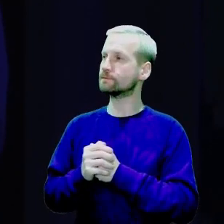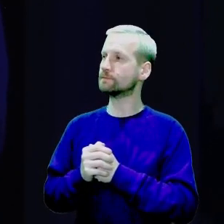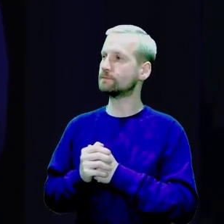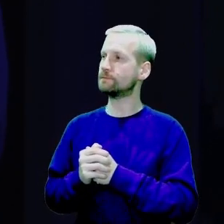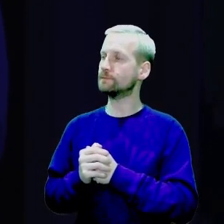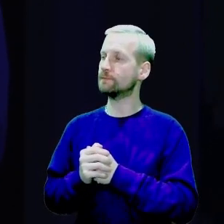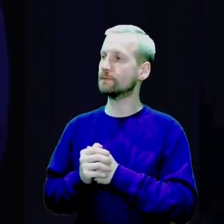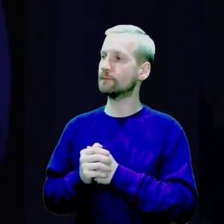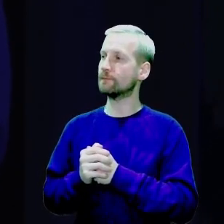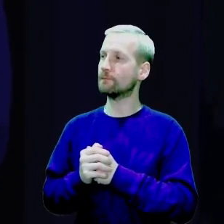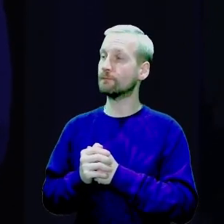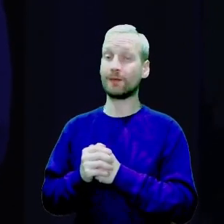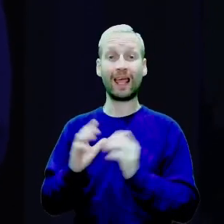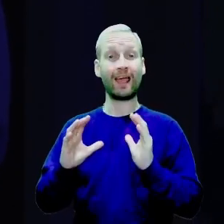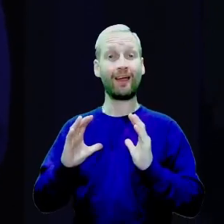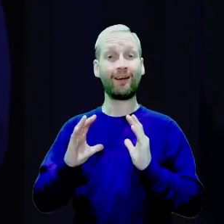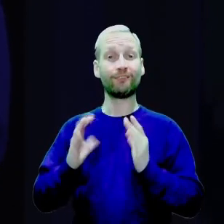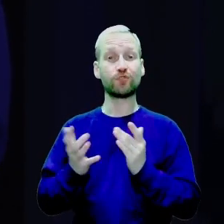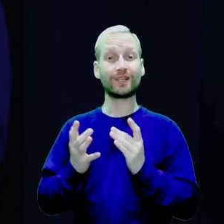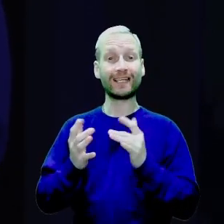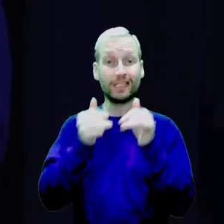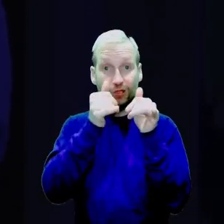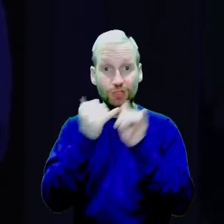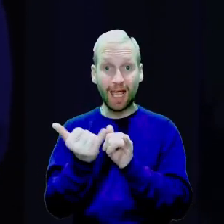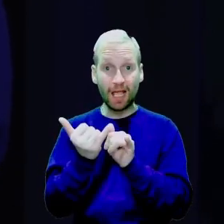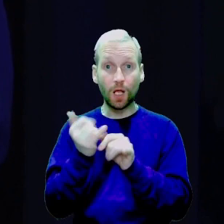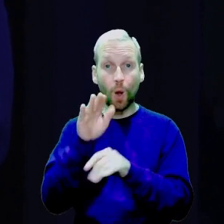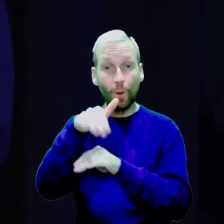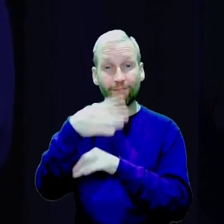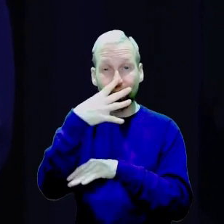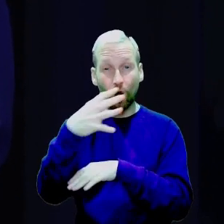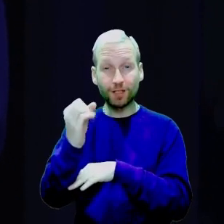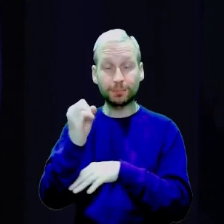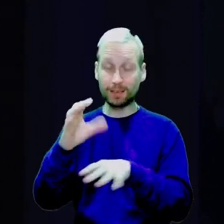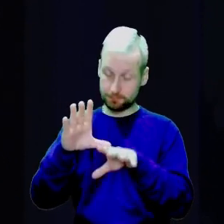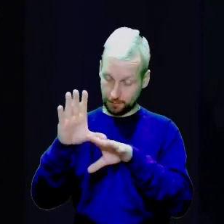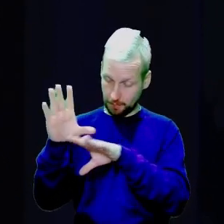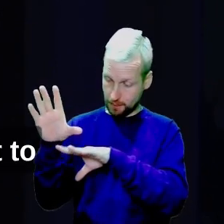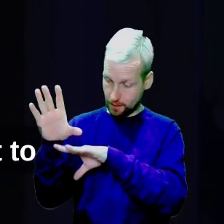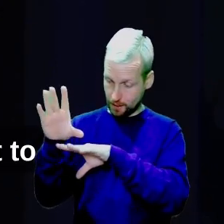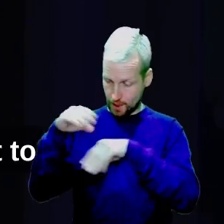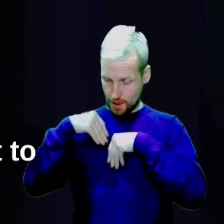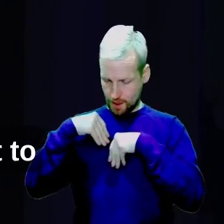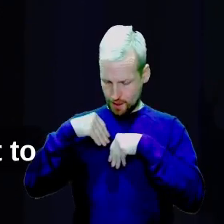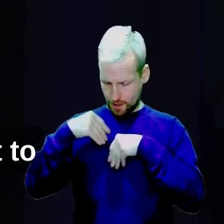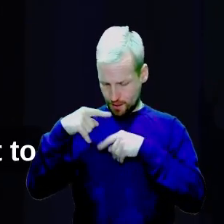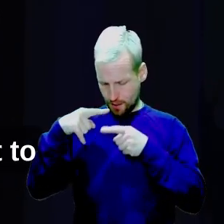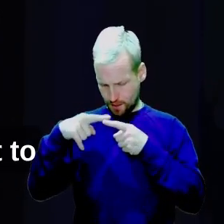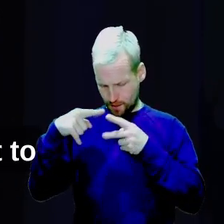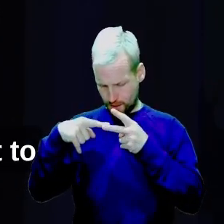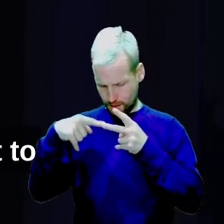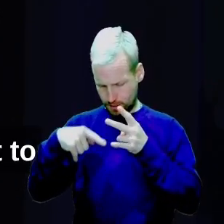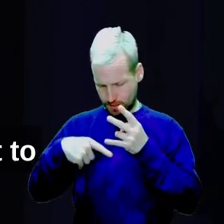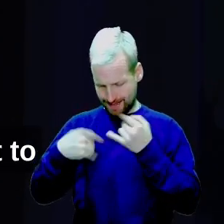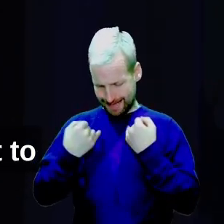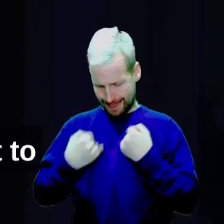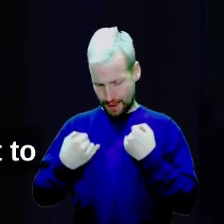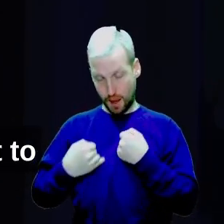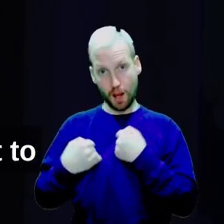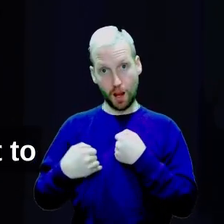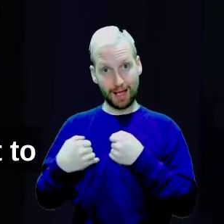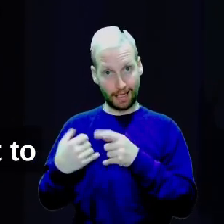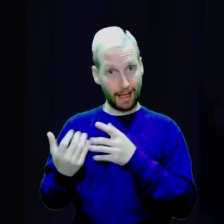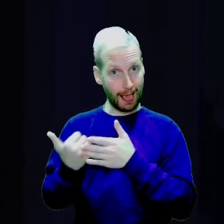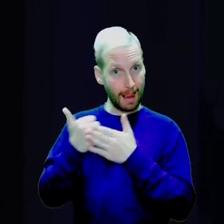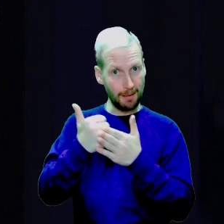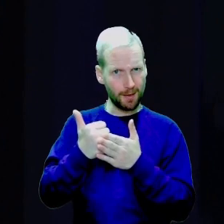The free checks for those aged 40 plus can help detect the risks of contracting a number of conditions, and more